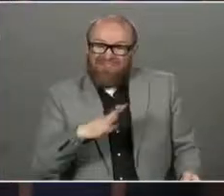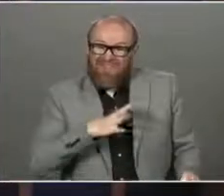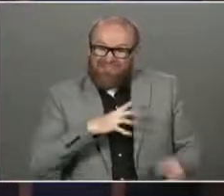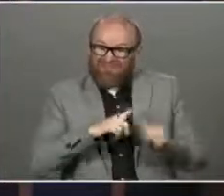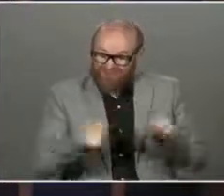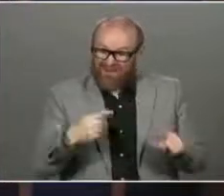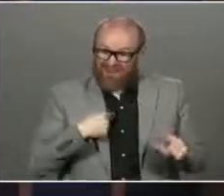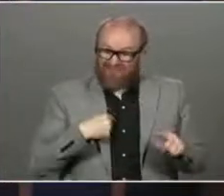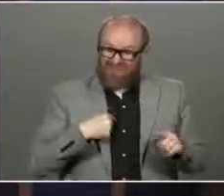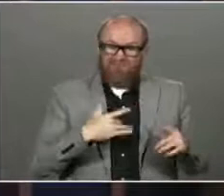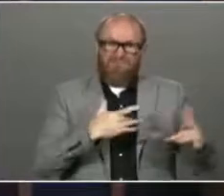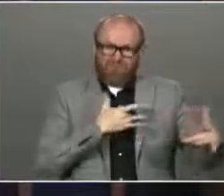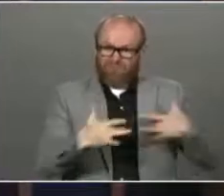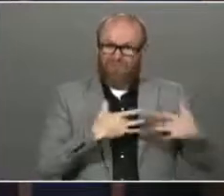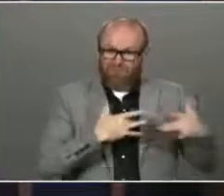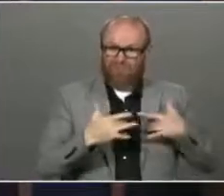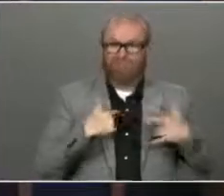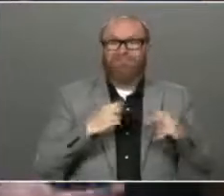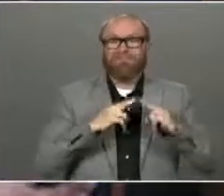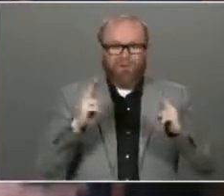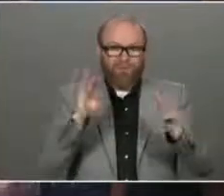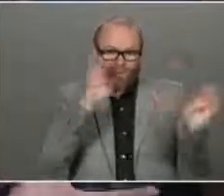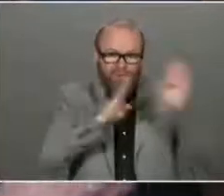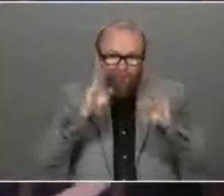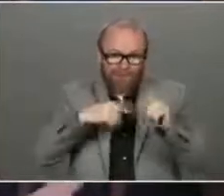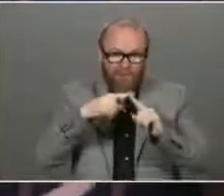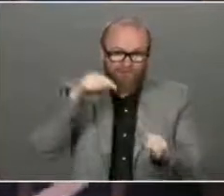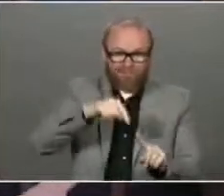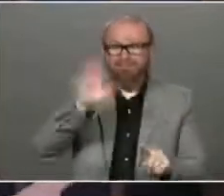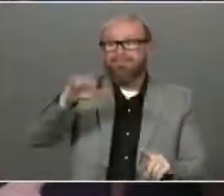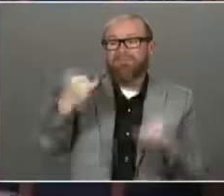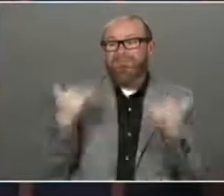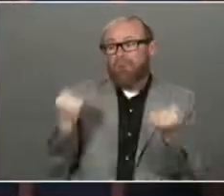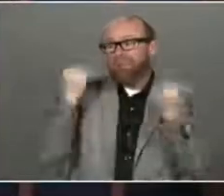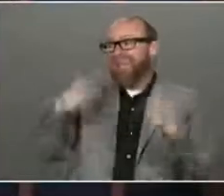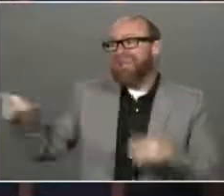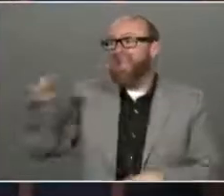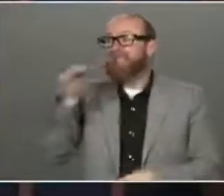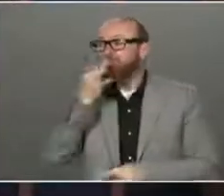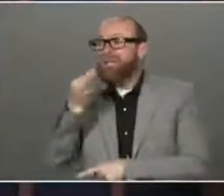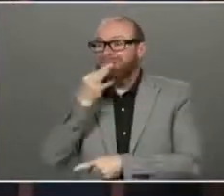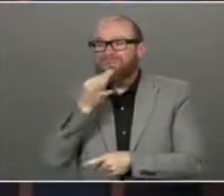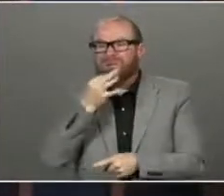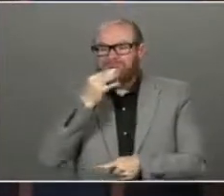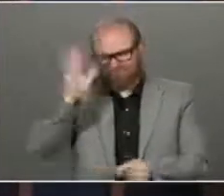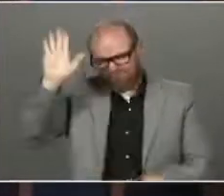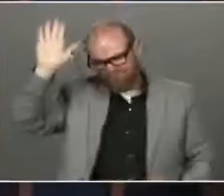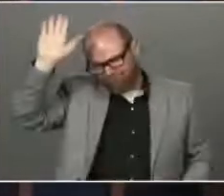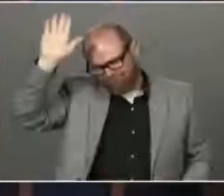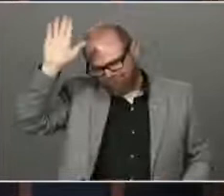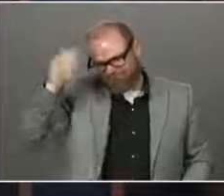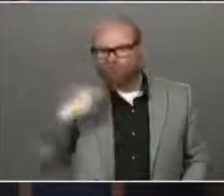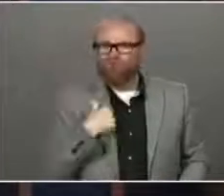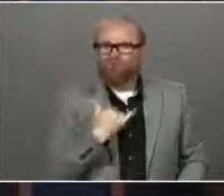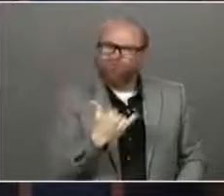I'm really struggling to see this. And now all the experts are admitting that they were wrong. And so, and of course the war in